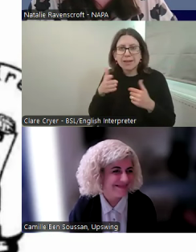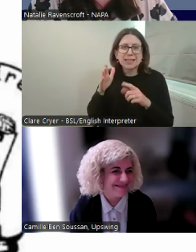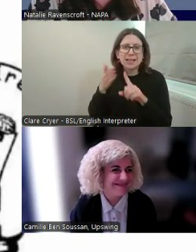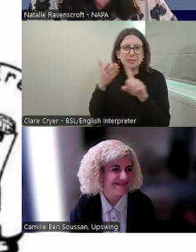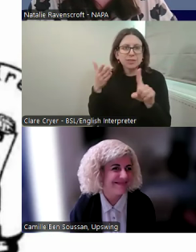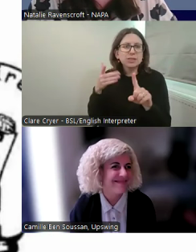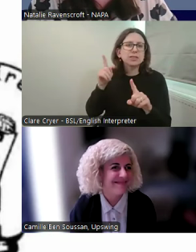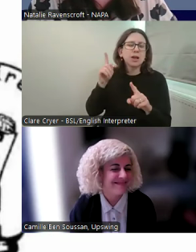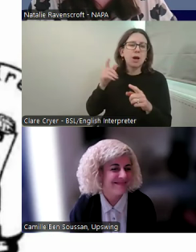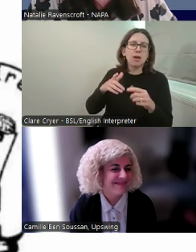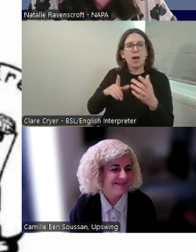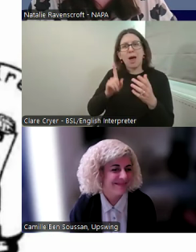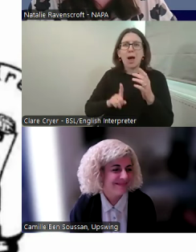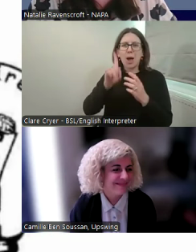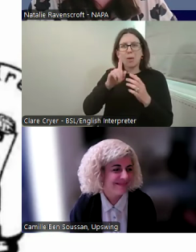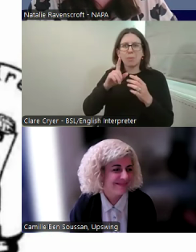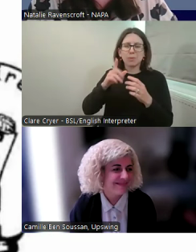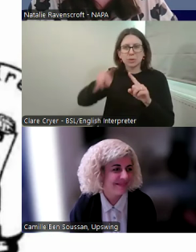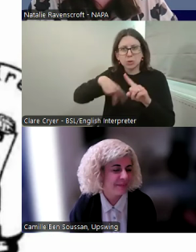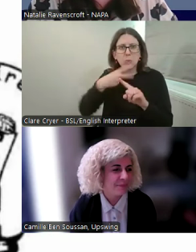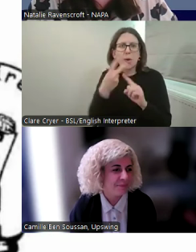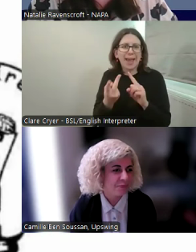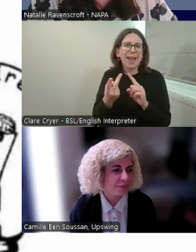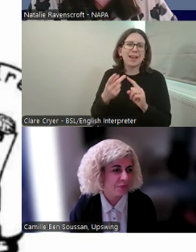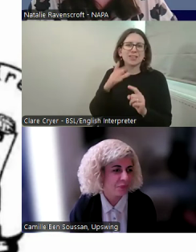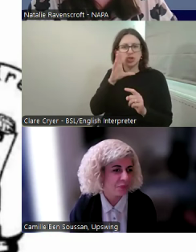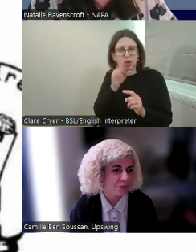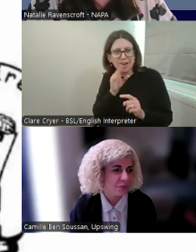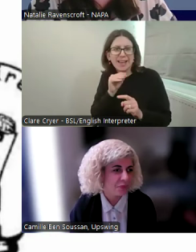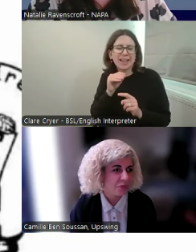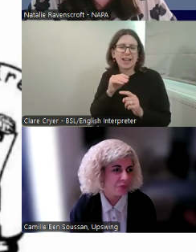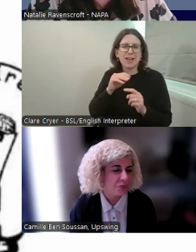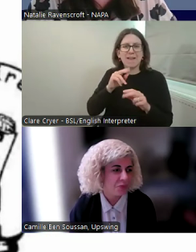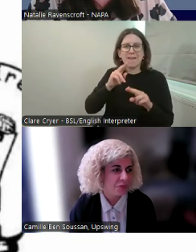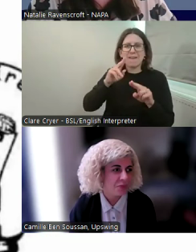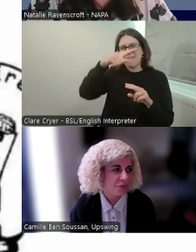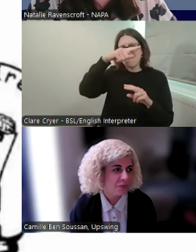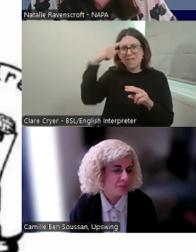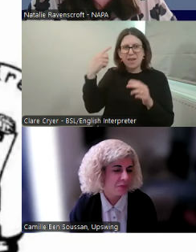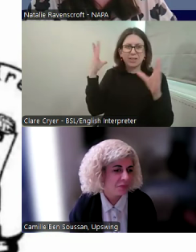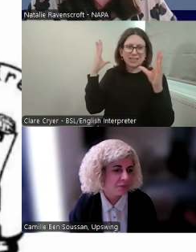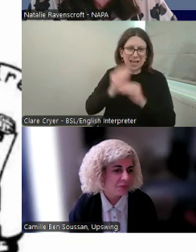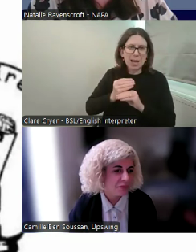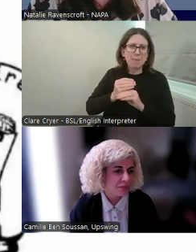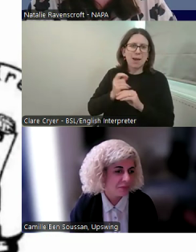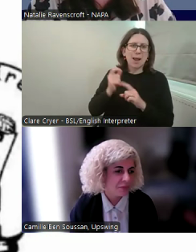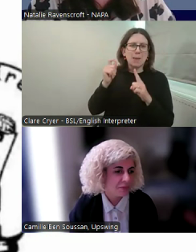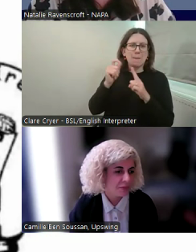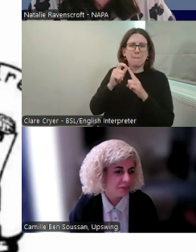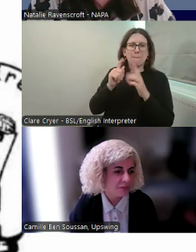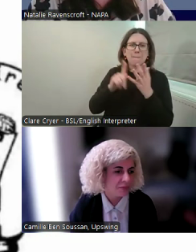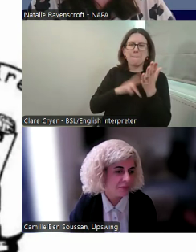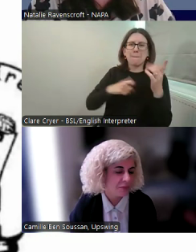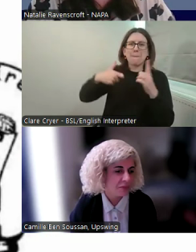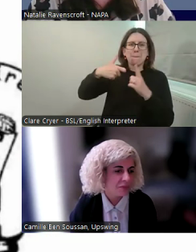Drunk, Enrichment, and Ducky. For many, developing artistic or participatory work in care